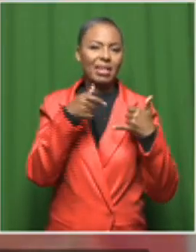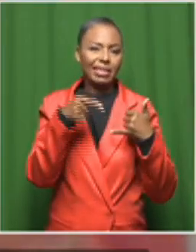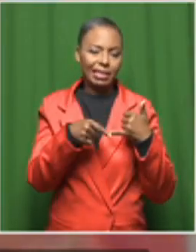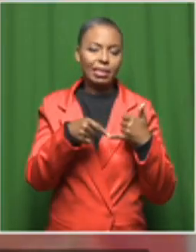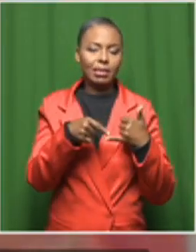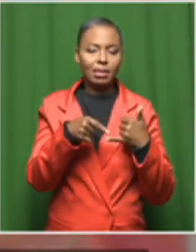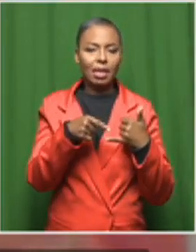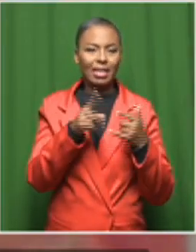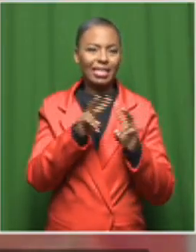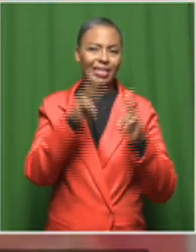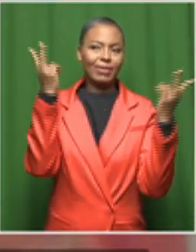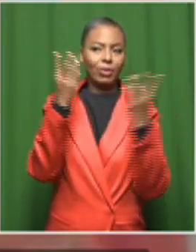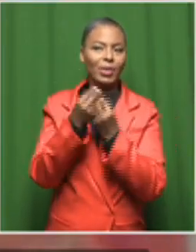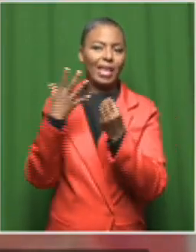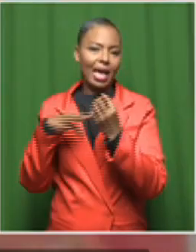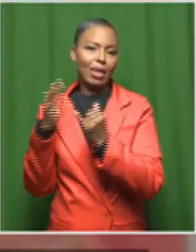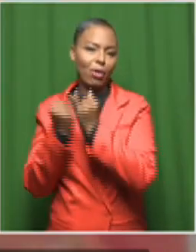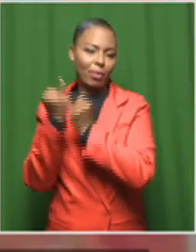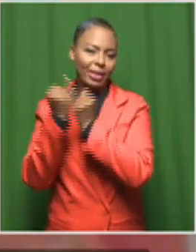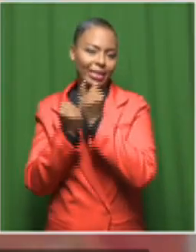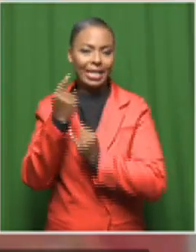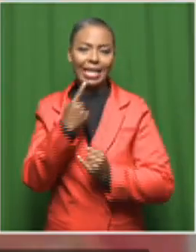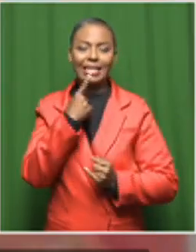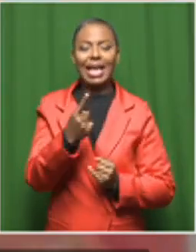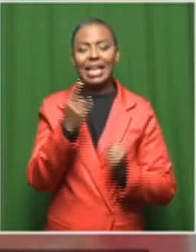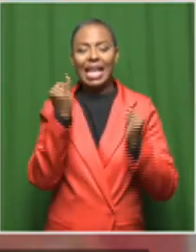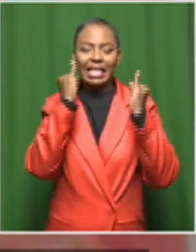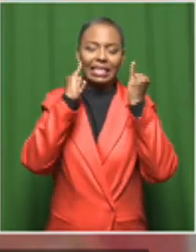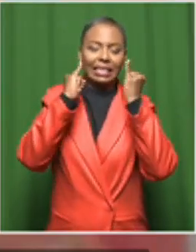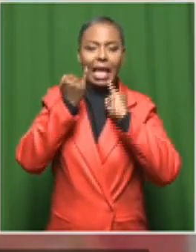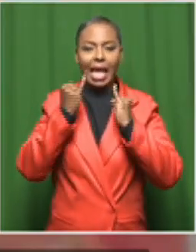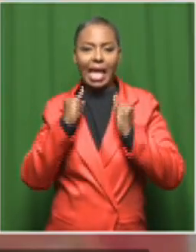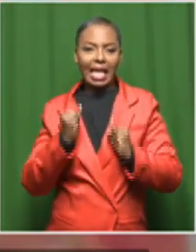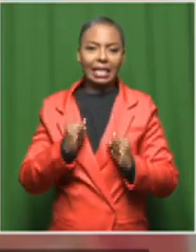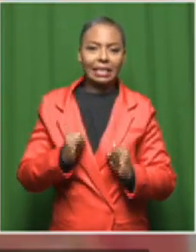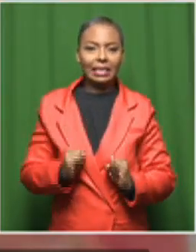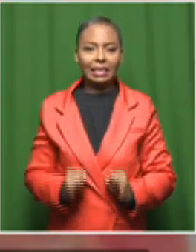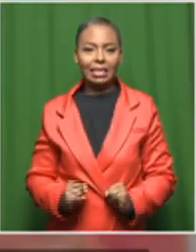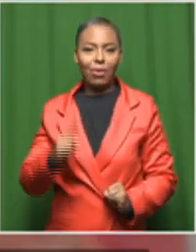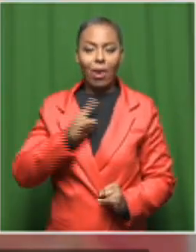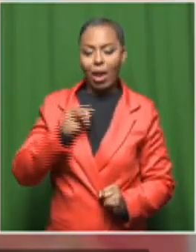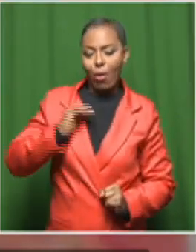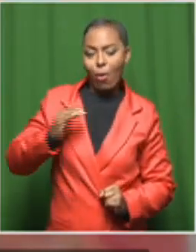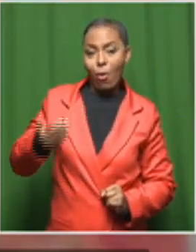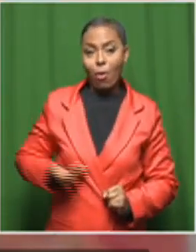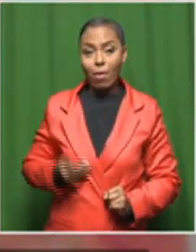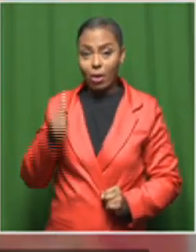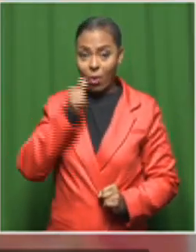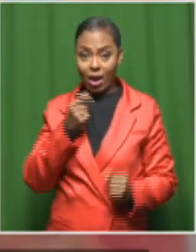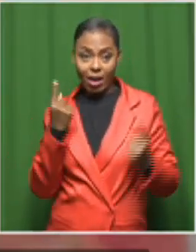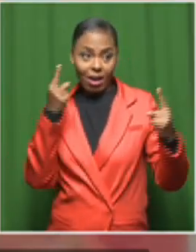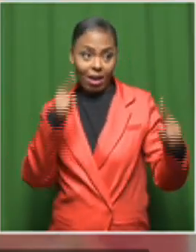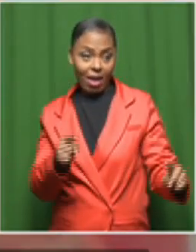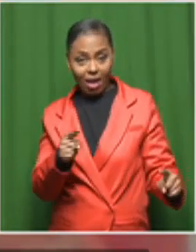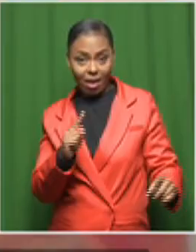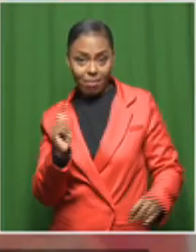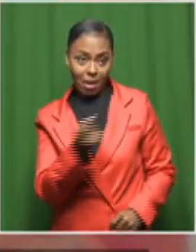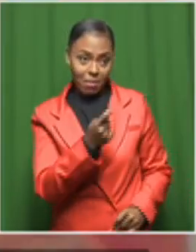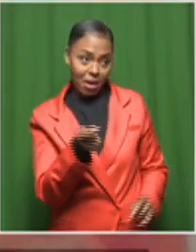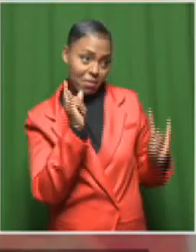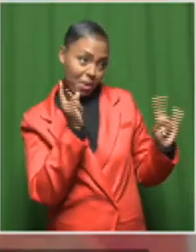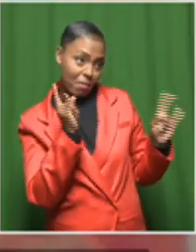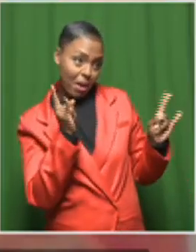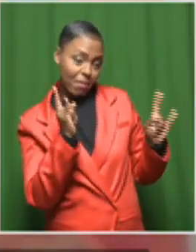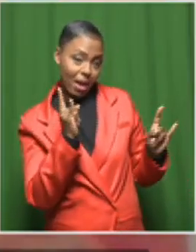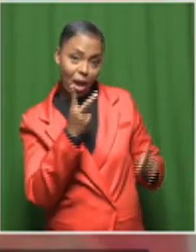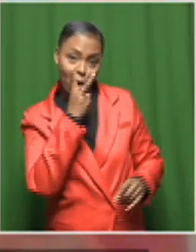it the sexy chic slam because the women go there, they dress up, they look good. It's not brash like